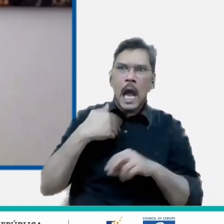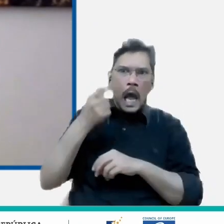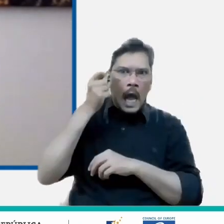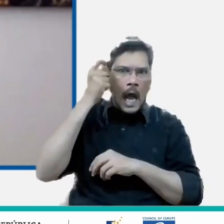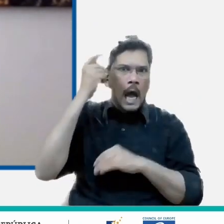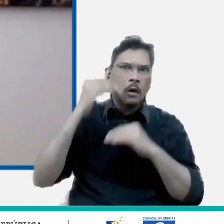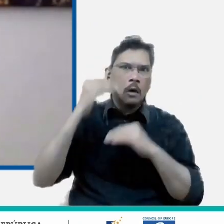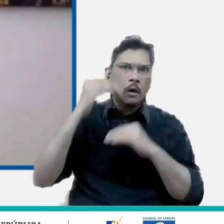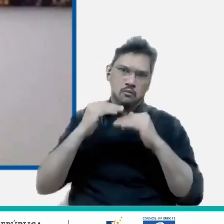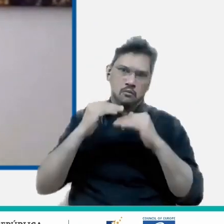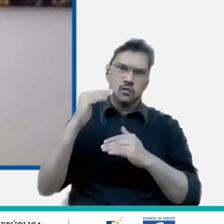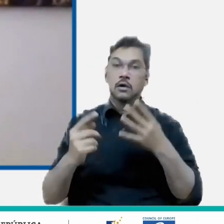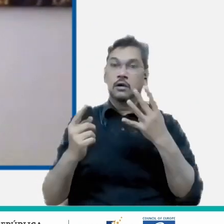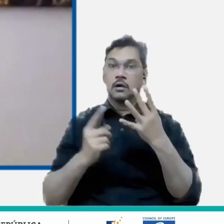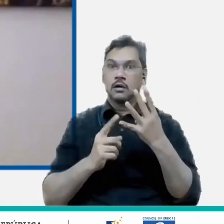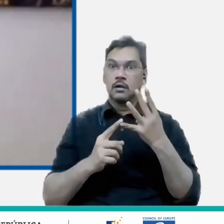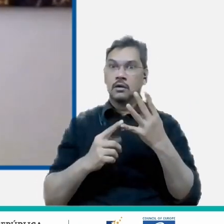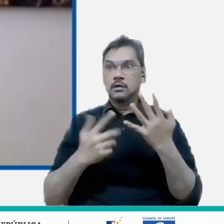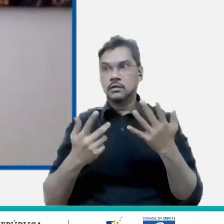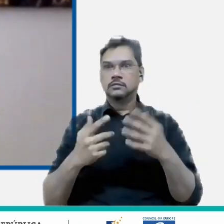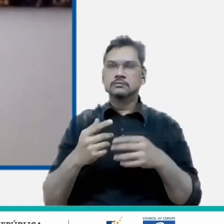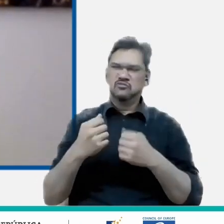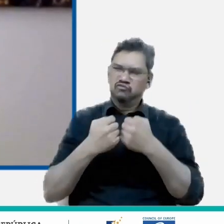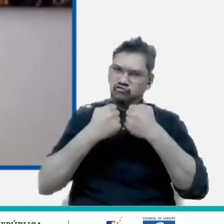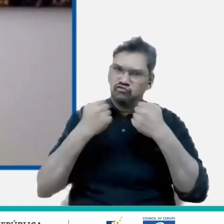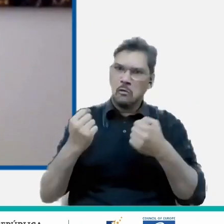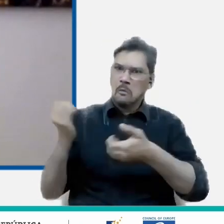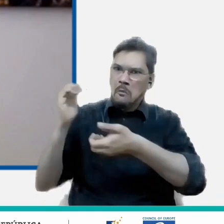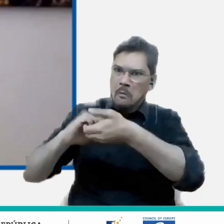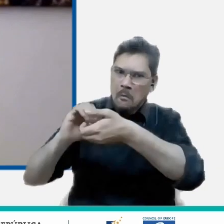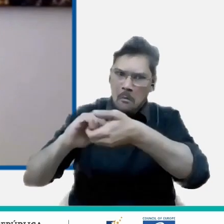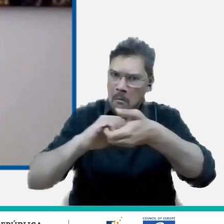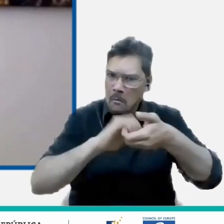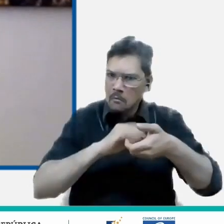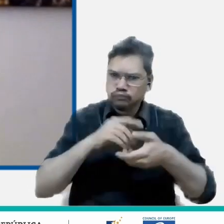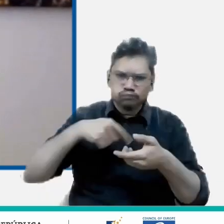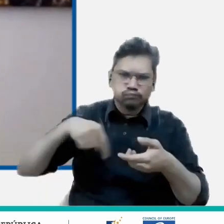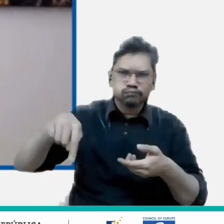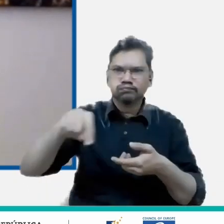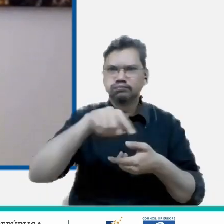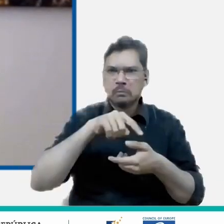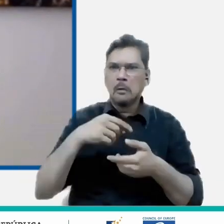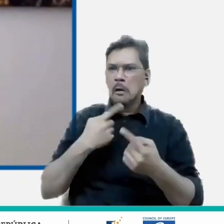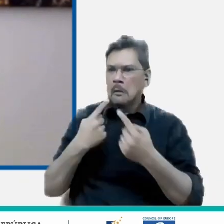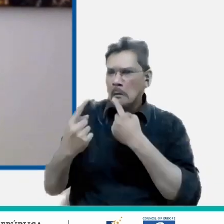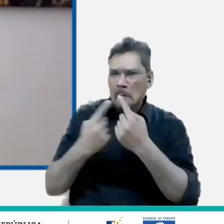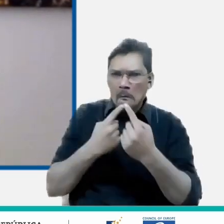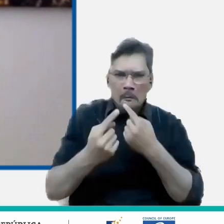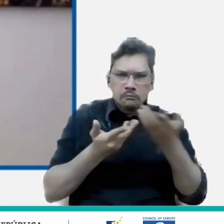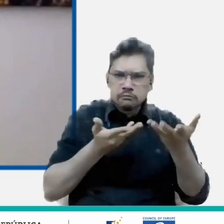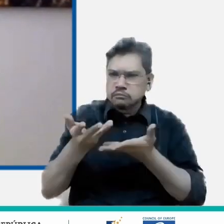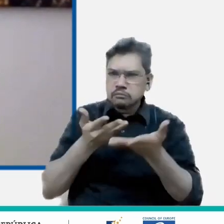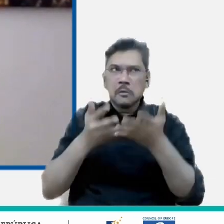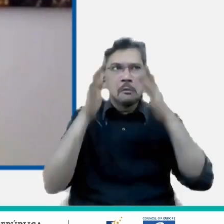strengthen opportunities for collaboration, networking, and discussion related to the climate resilience among the local authorities. So as you